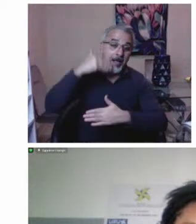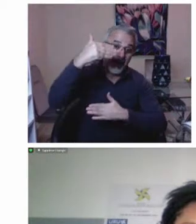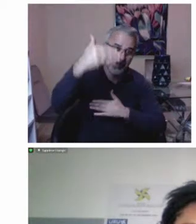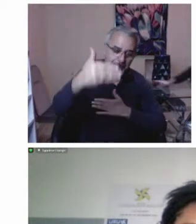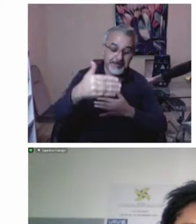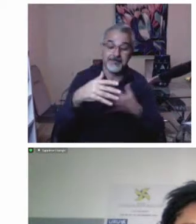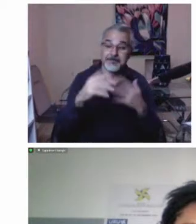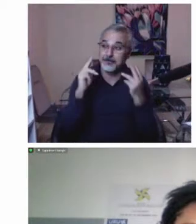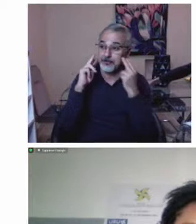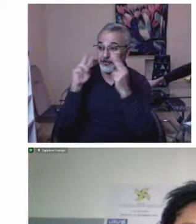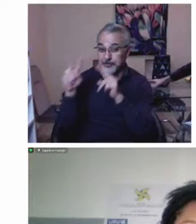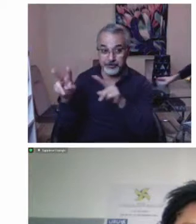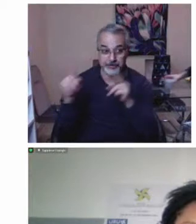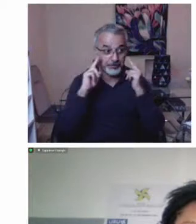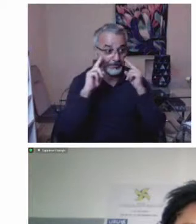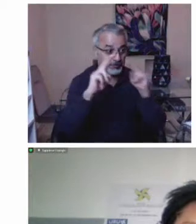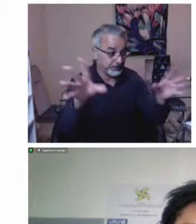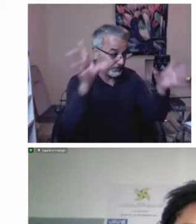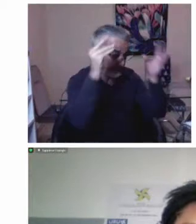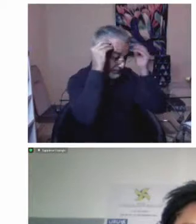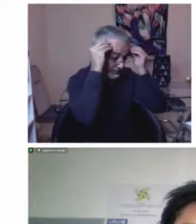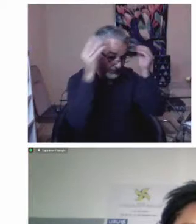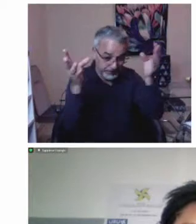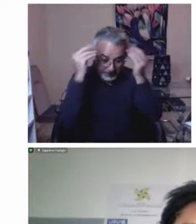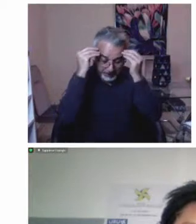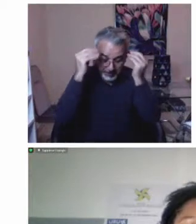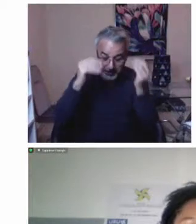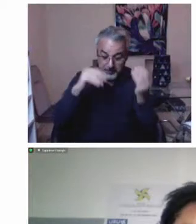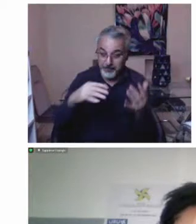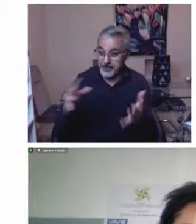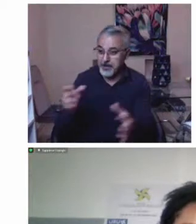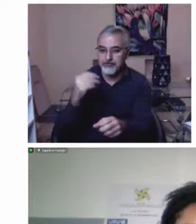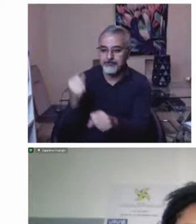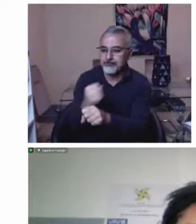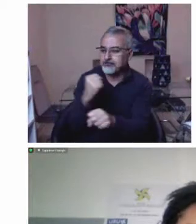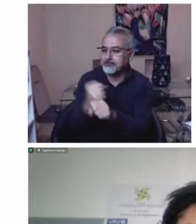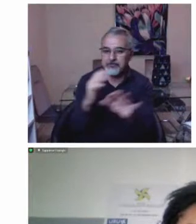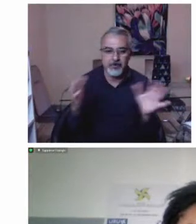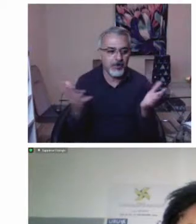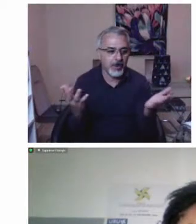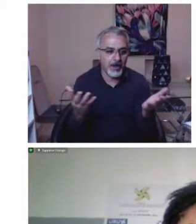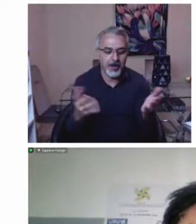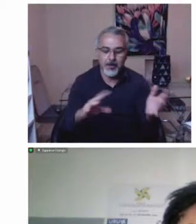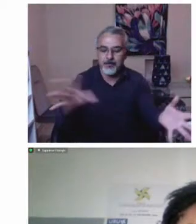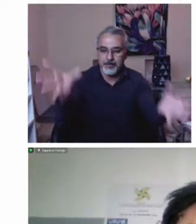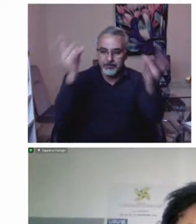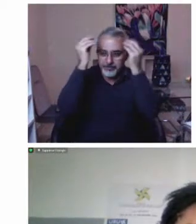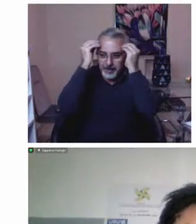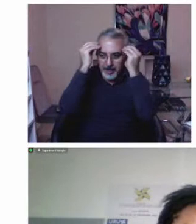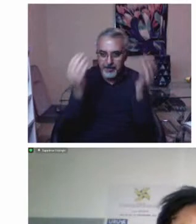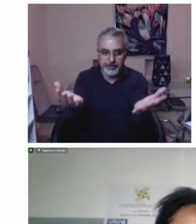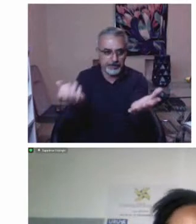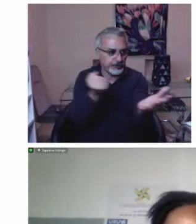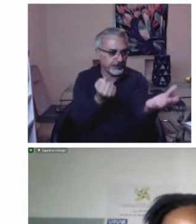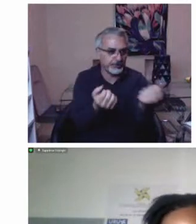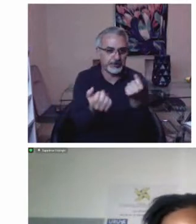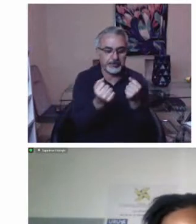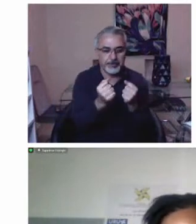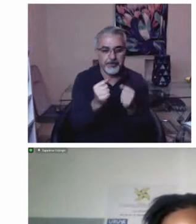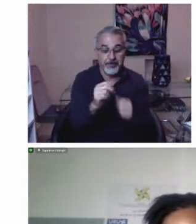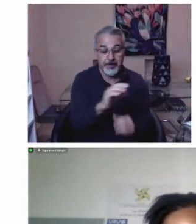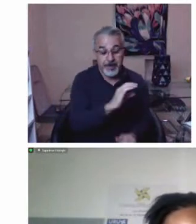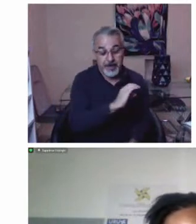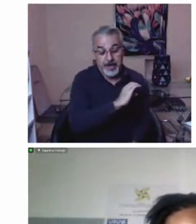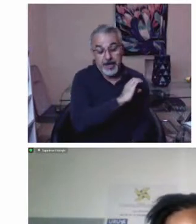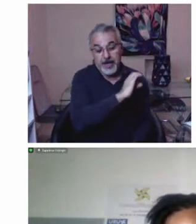of such experiences as a move forward in the session. So in response to these reflections and to hear a member state perspective, I